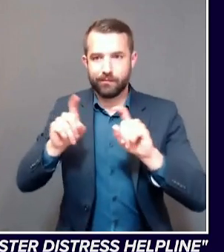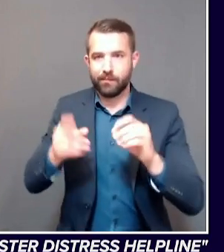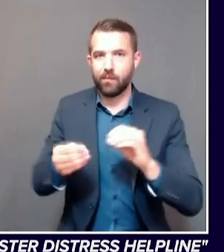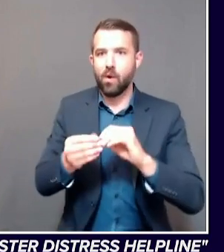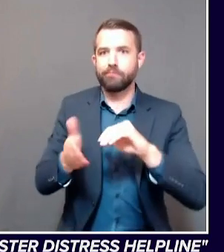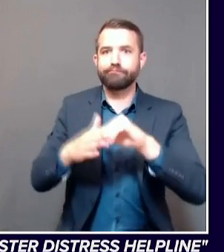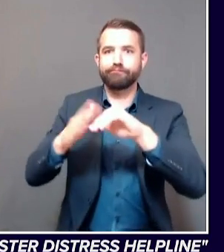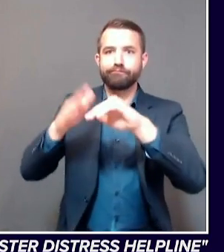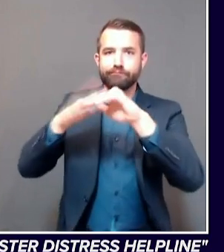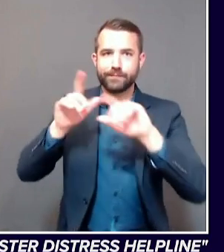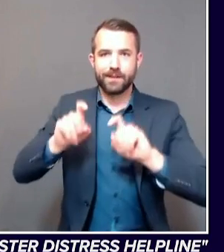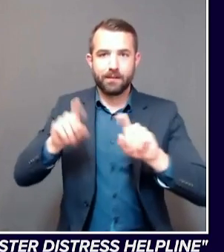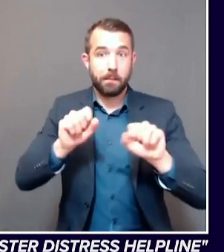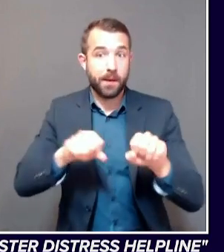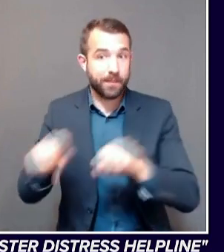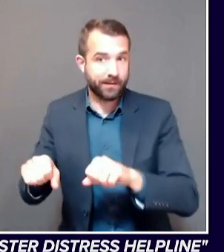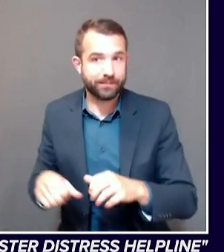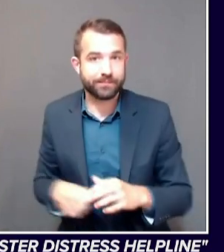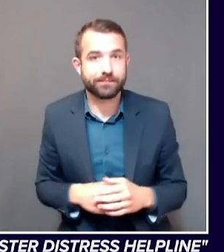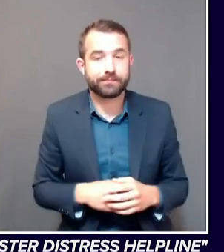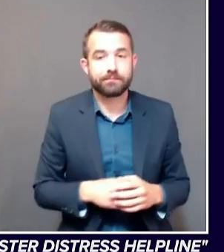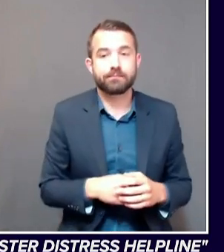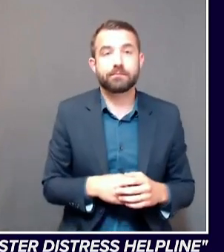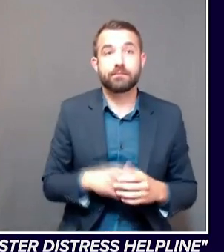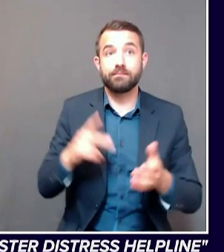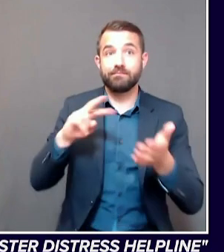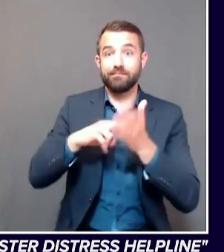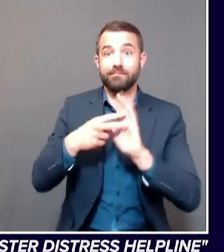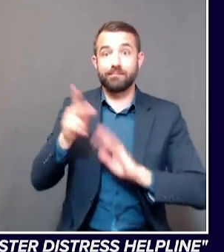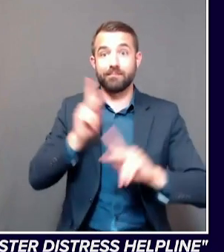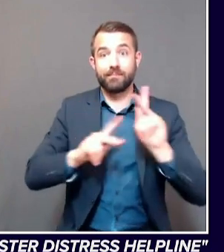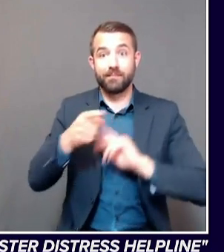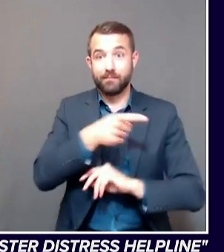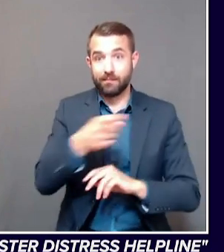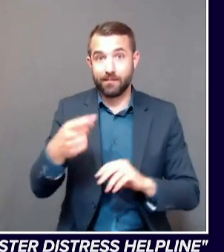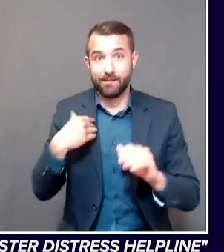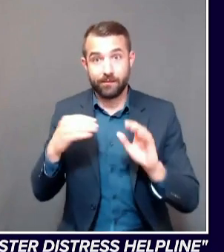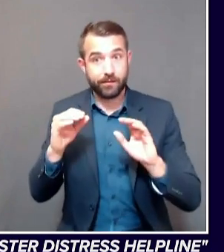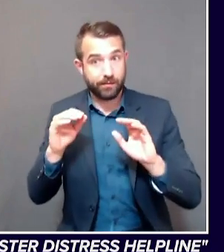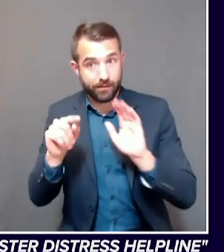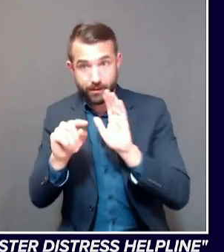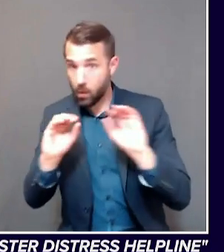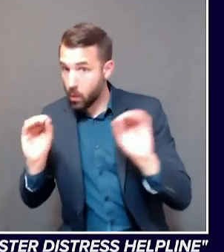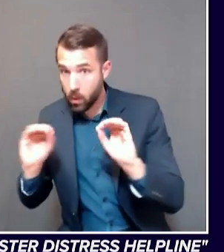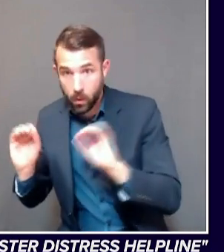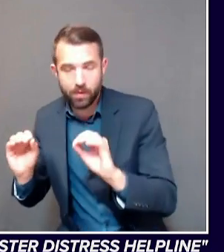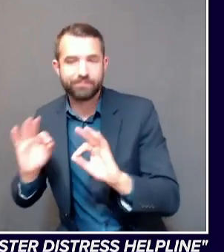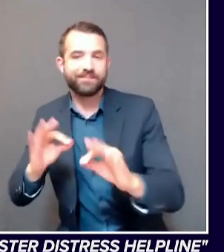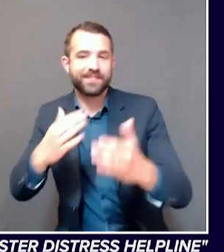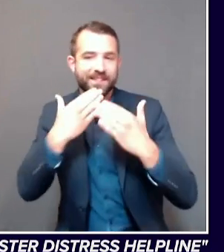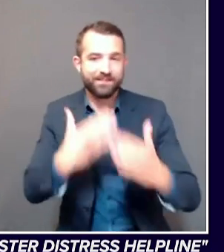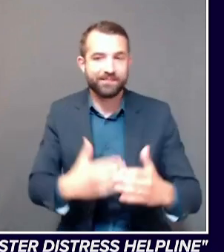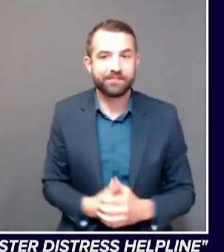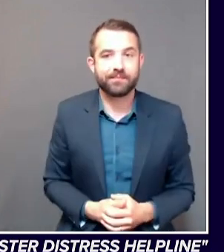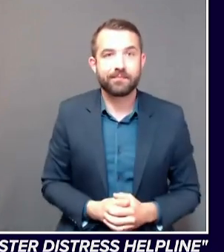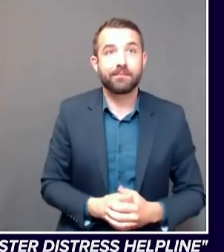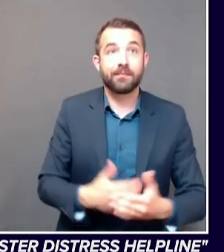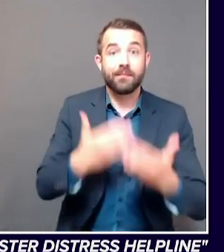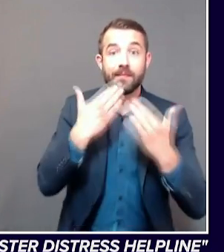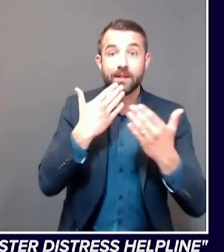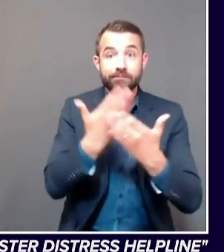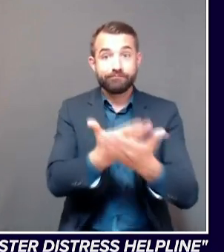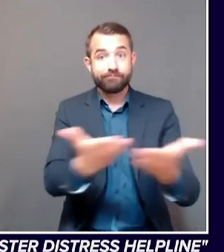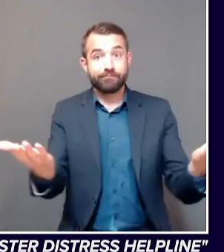pathway for summer in Maine that people can enjoy. Thank you very much. Great. Thank you, Joe. And thank you all for